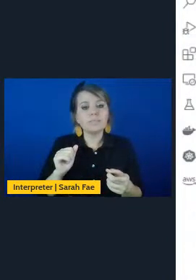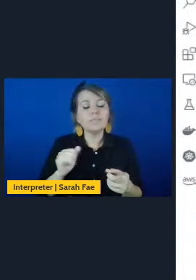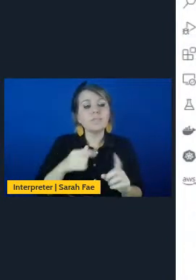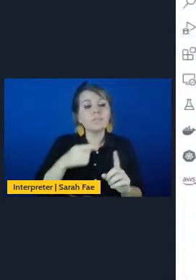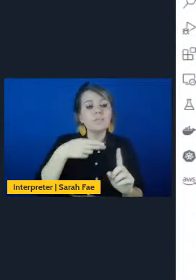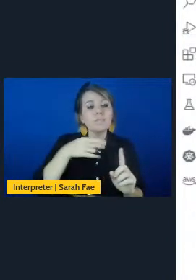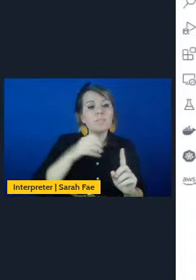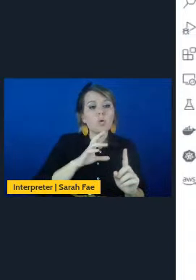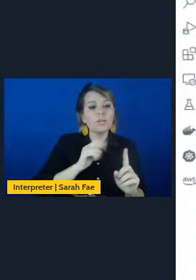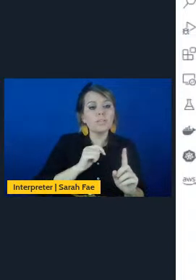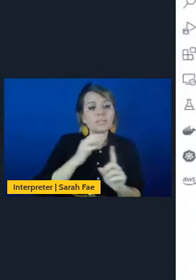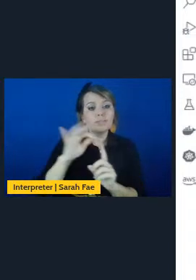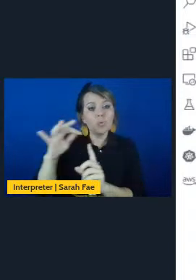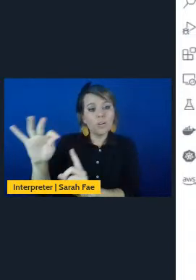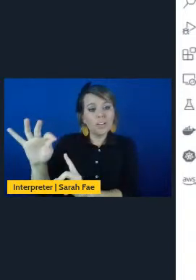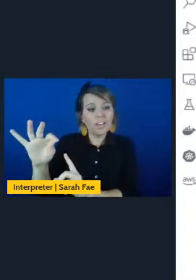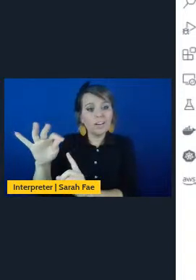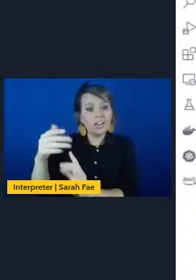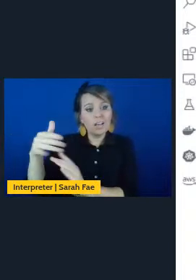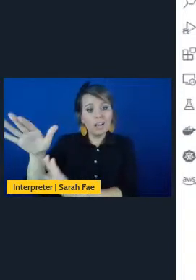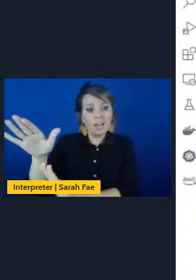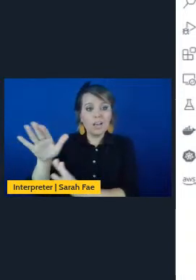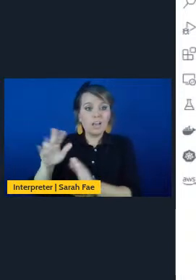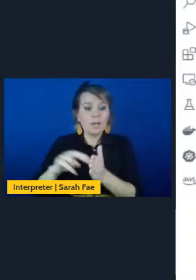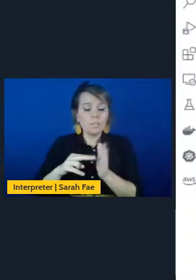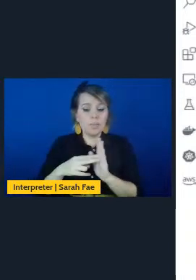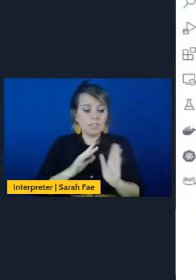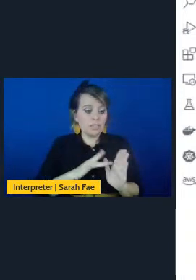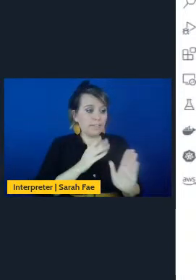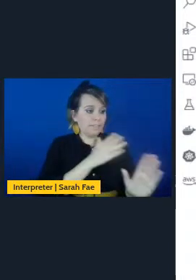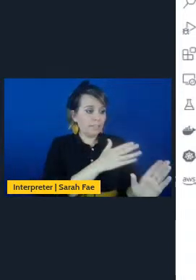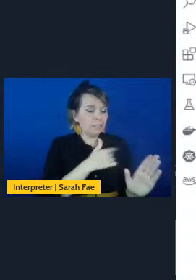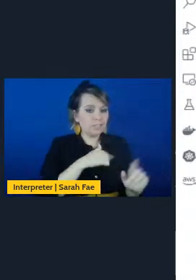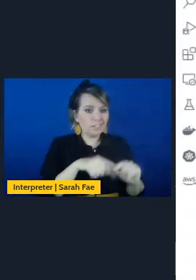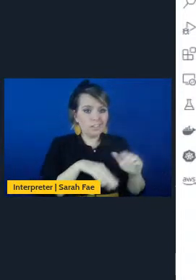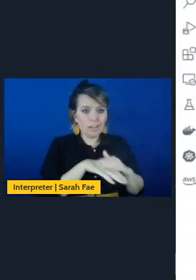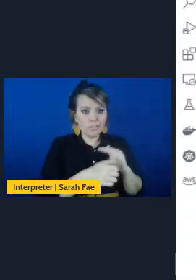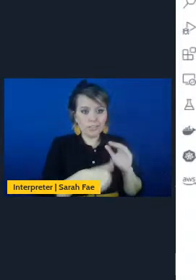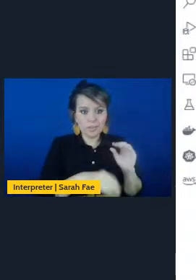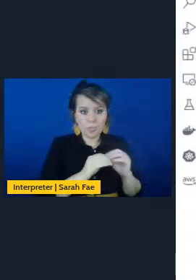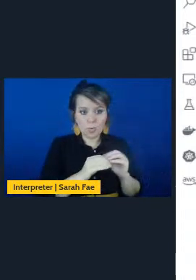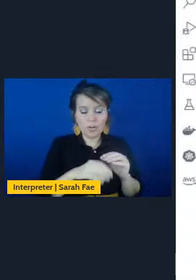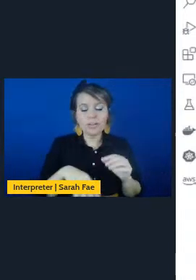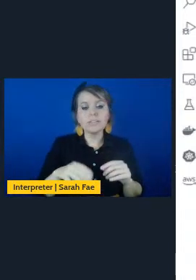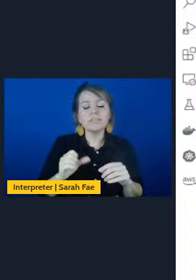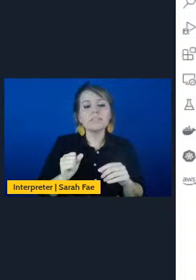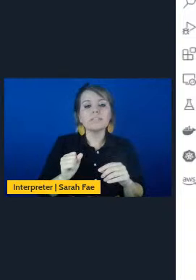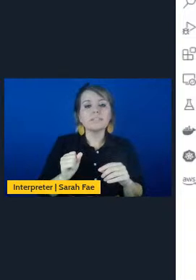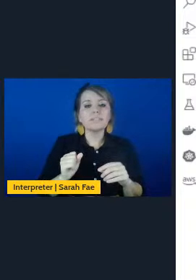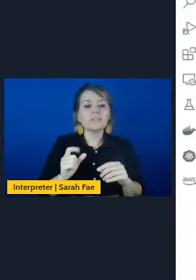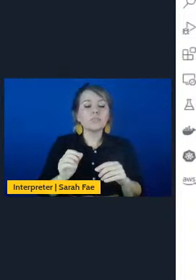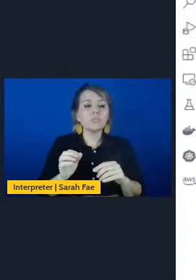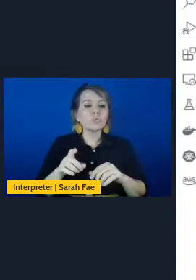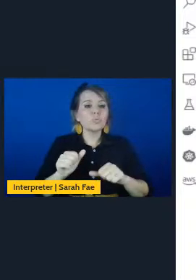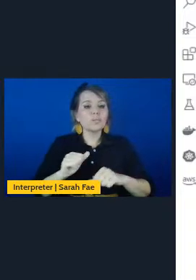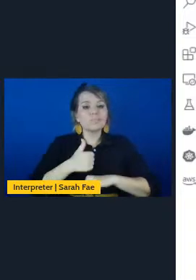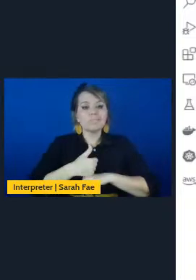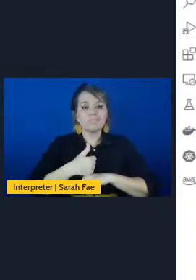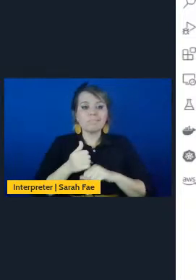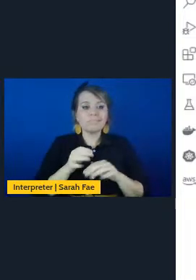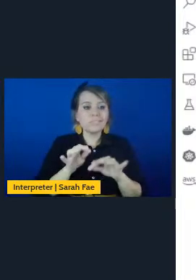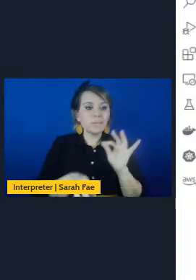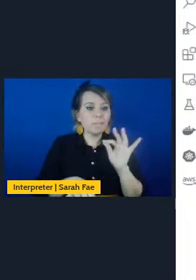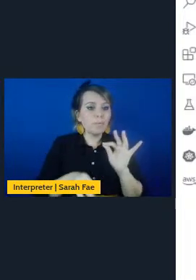will not be able to access it anymore. So yeah, we were able to set up a simple hello world CDK's